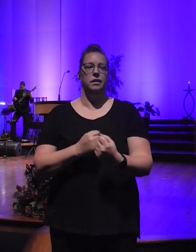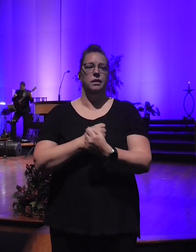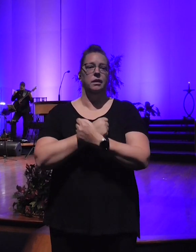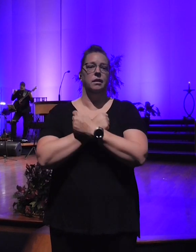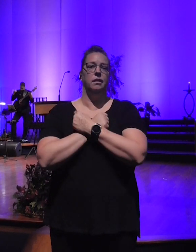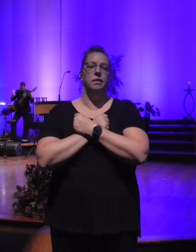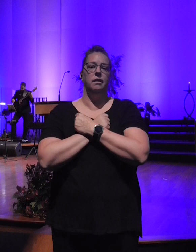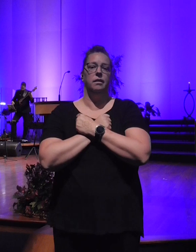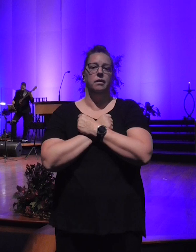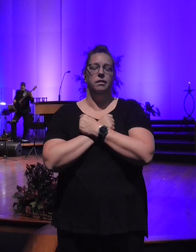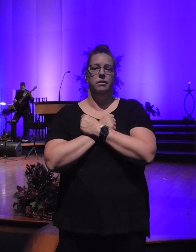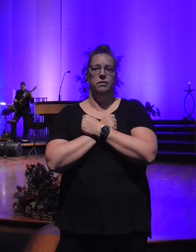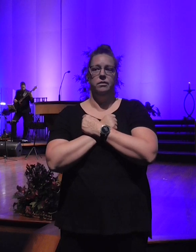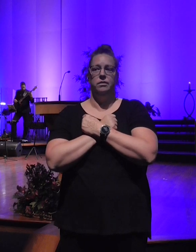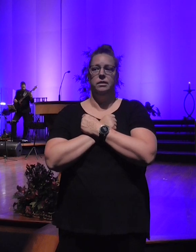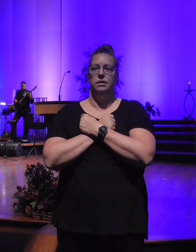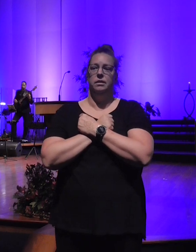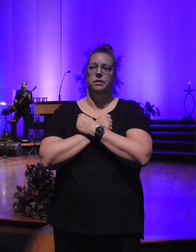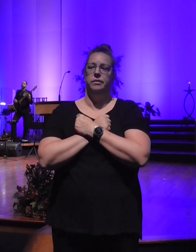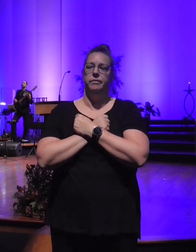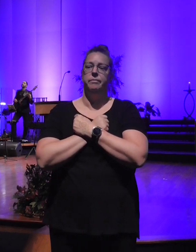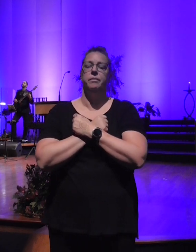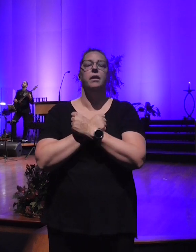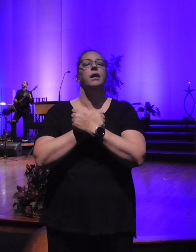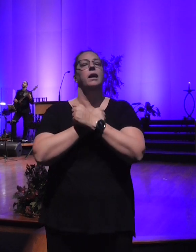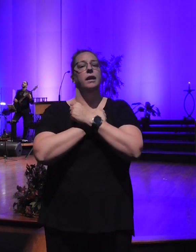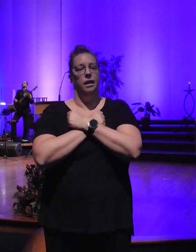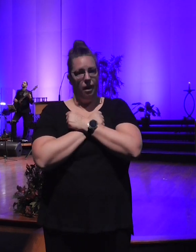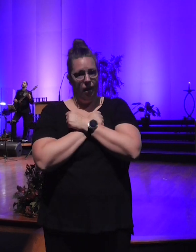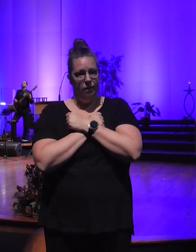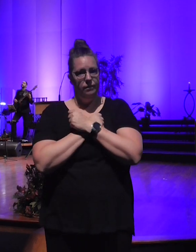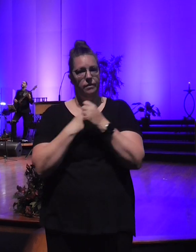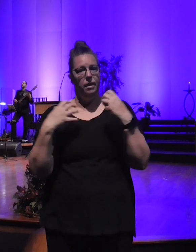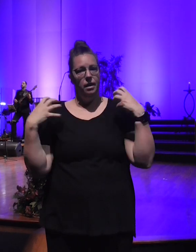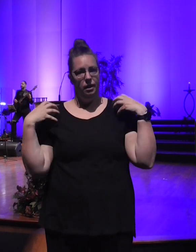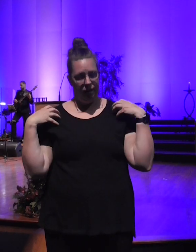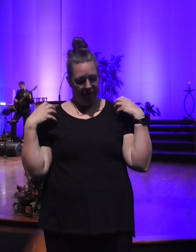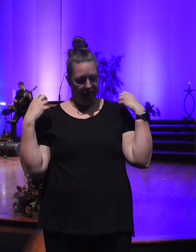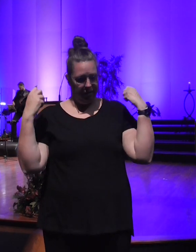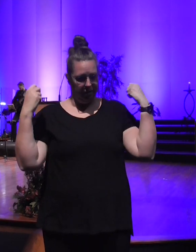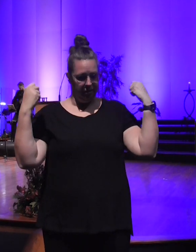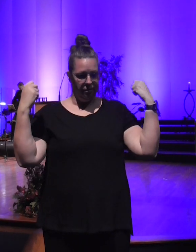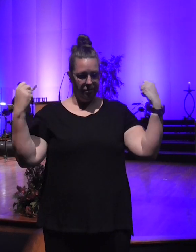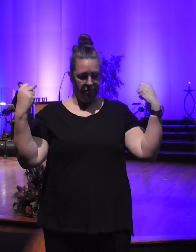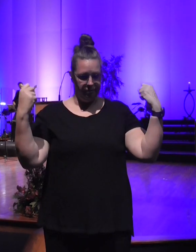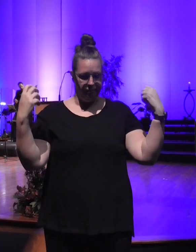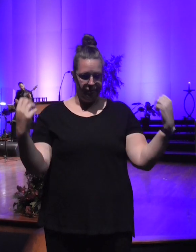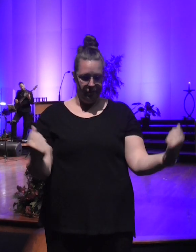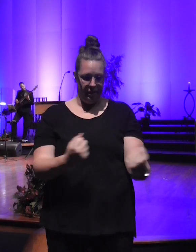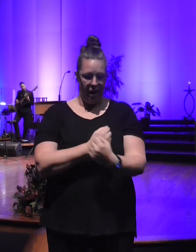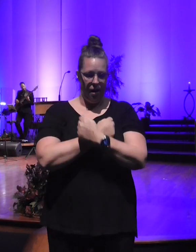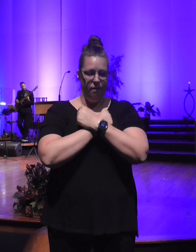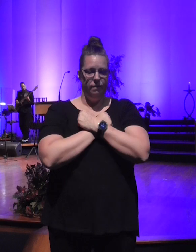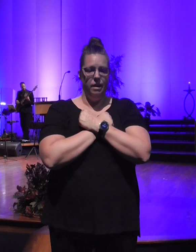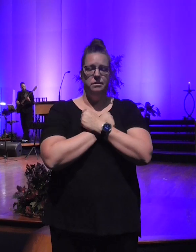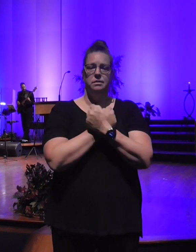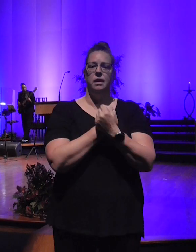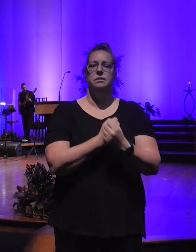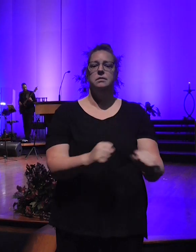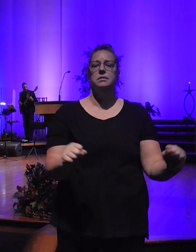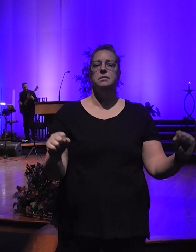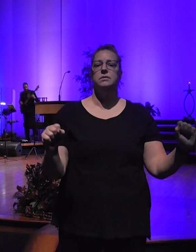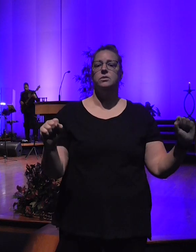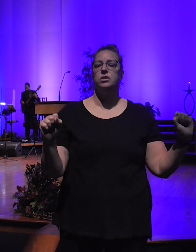only love. A love that heals, love that